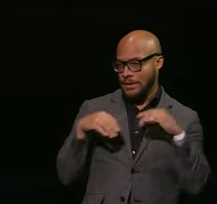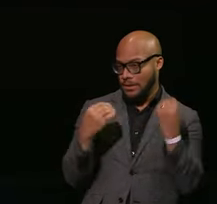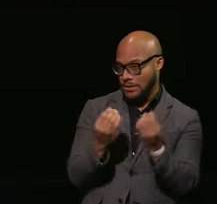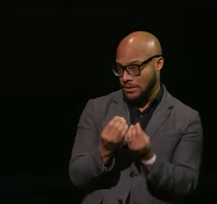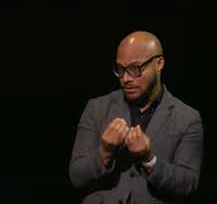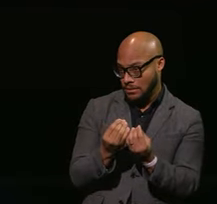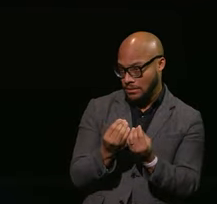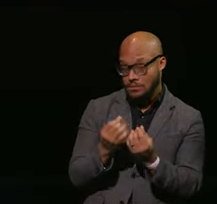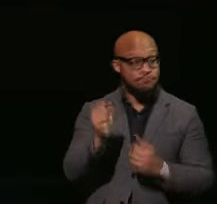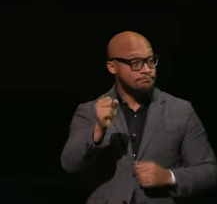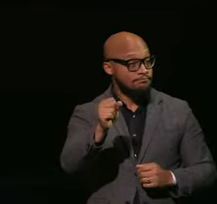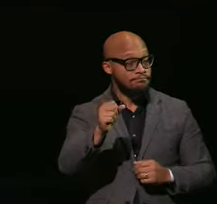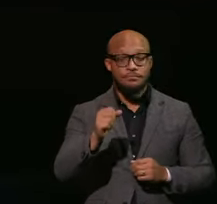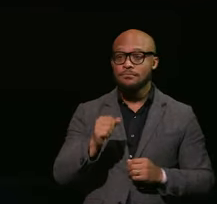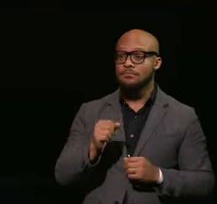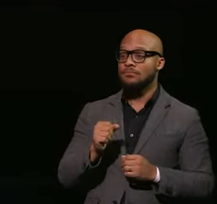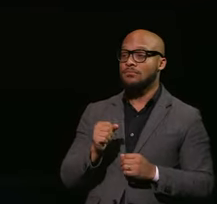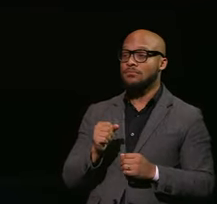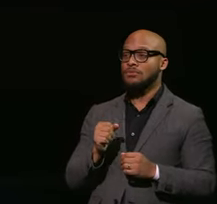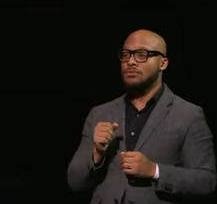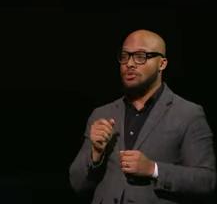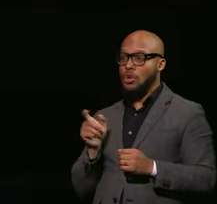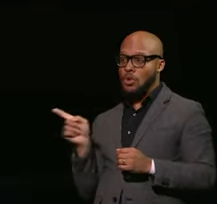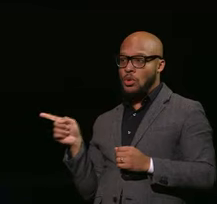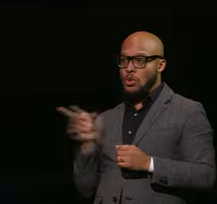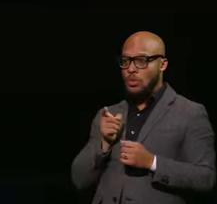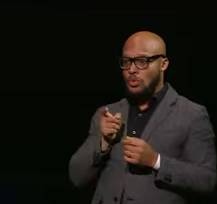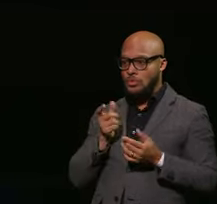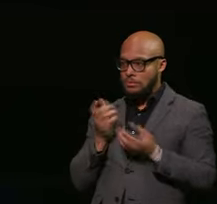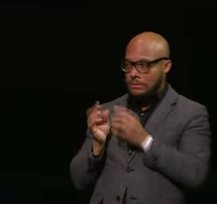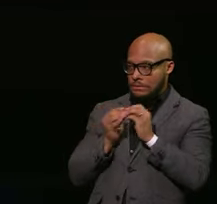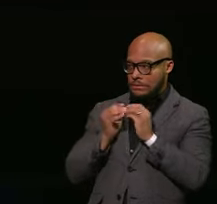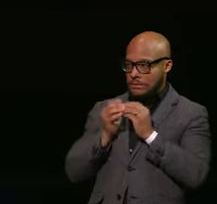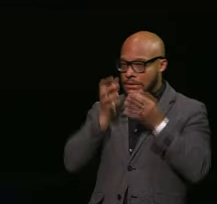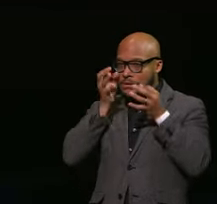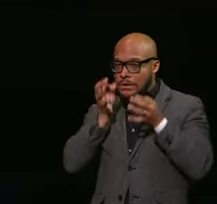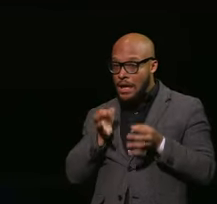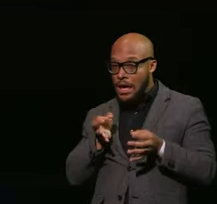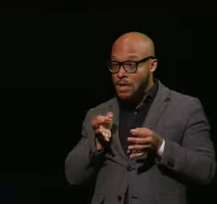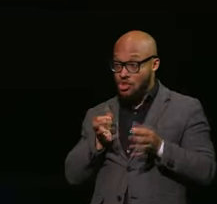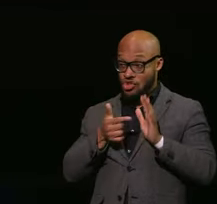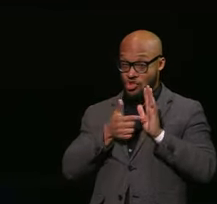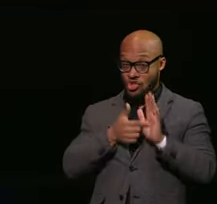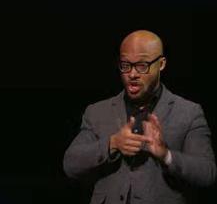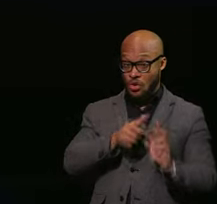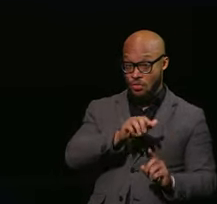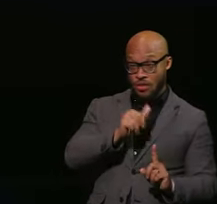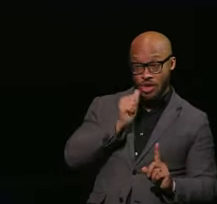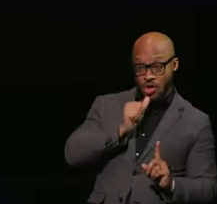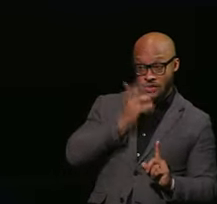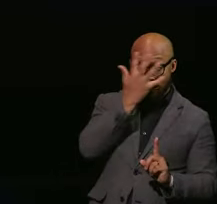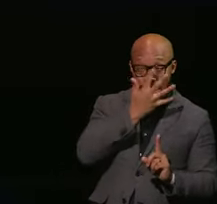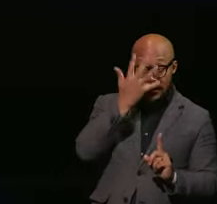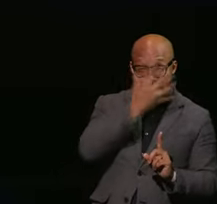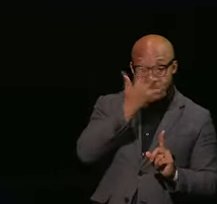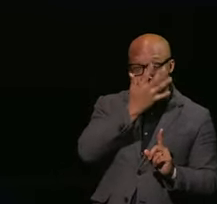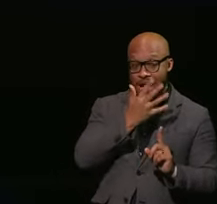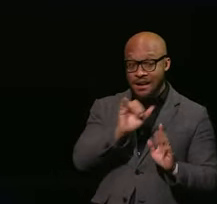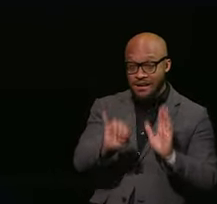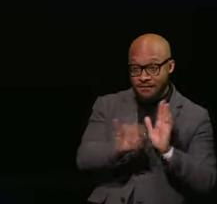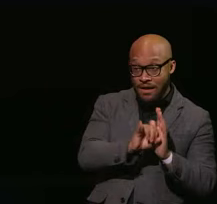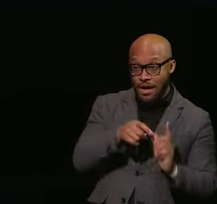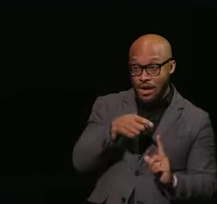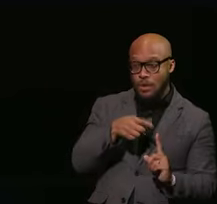organization, to decide to reveal her face in this film, and also to, you know, identify